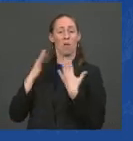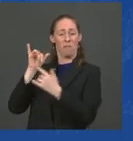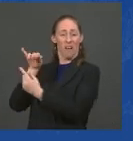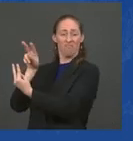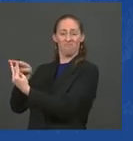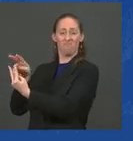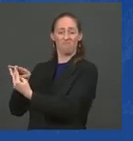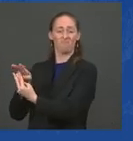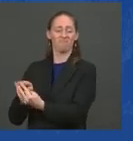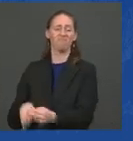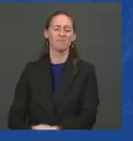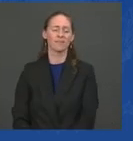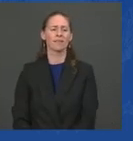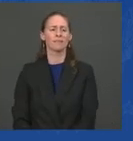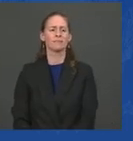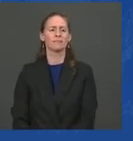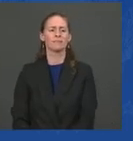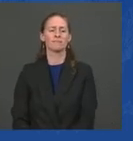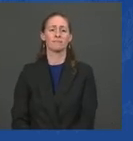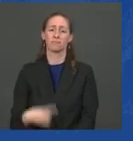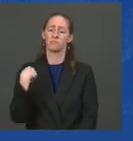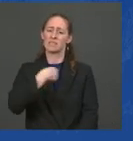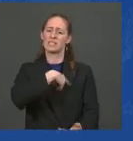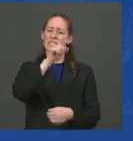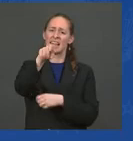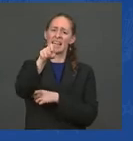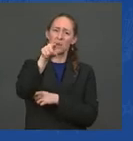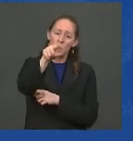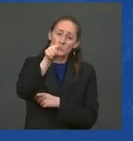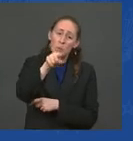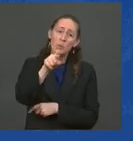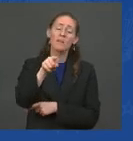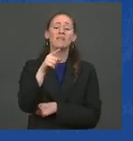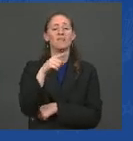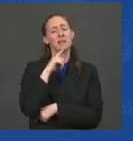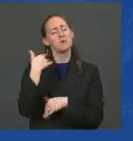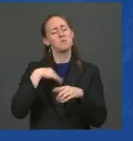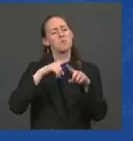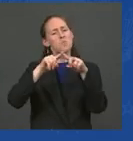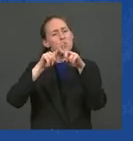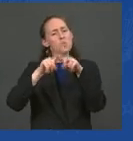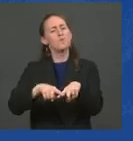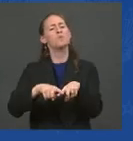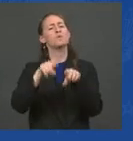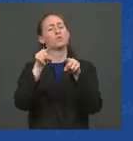We need you. We need you badly.